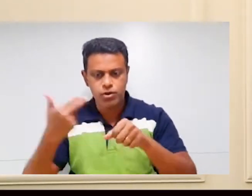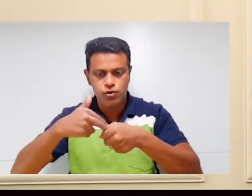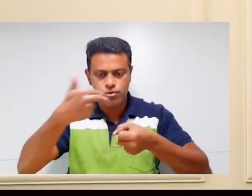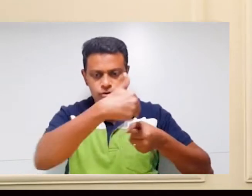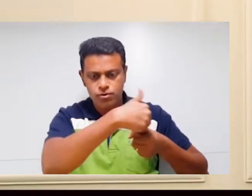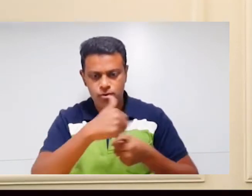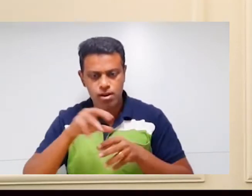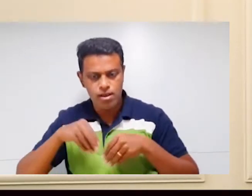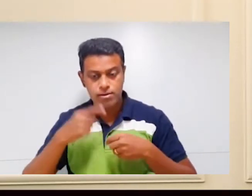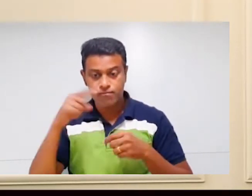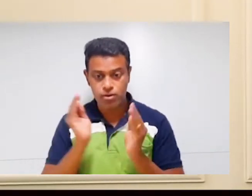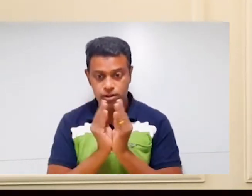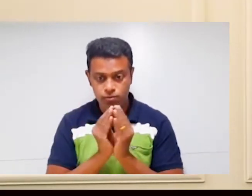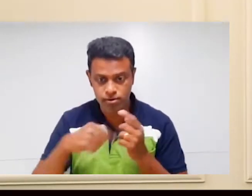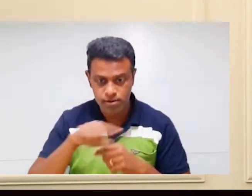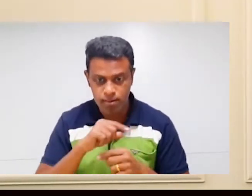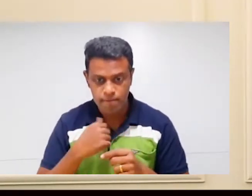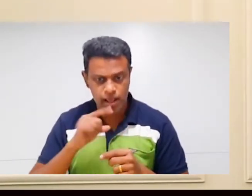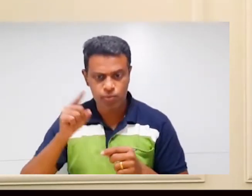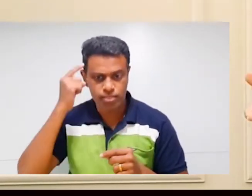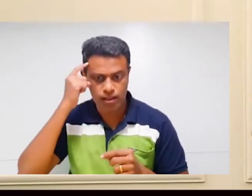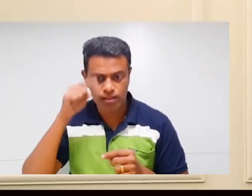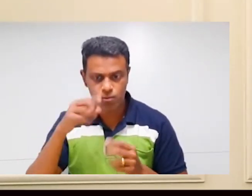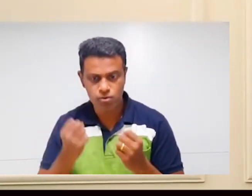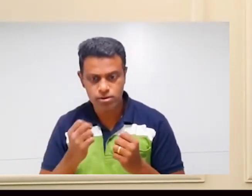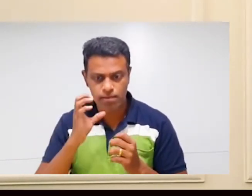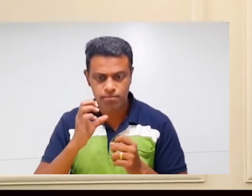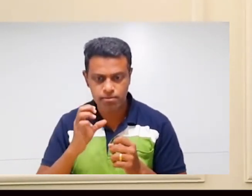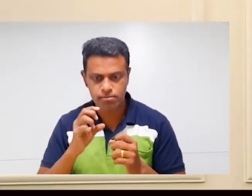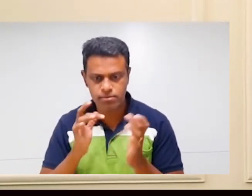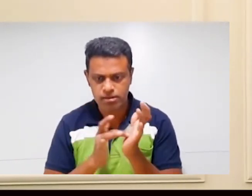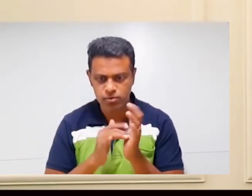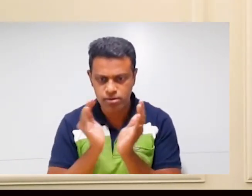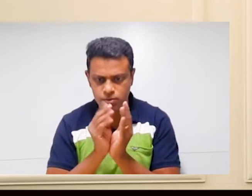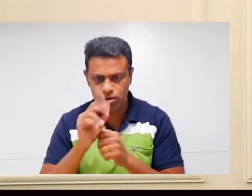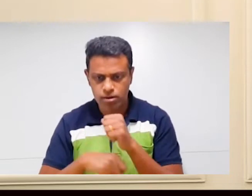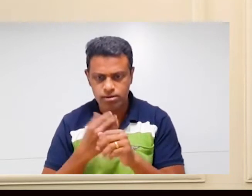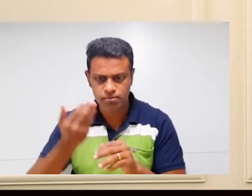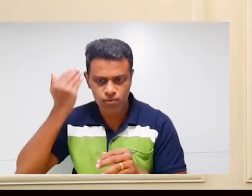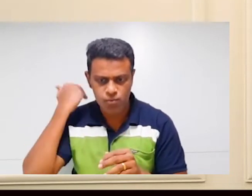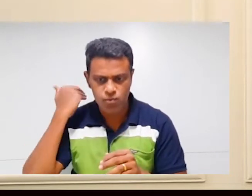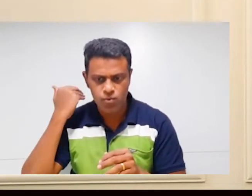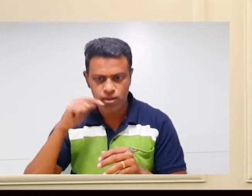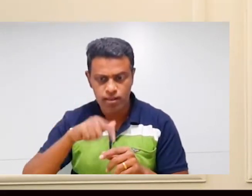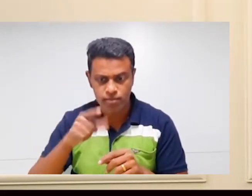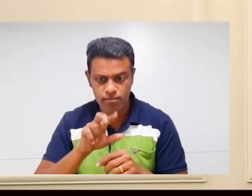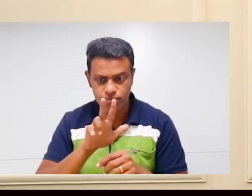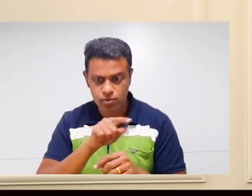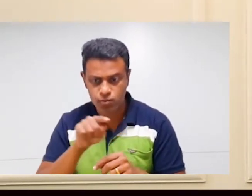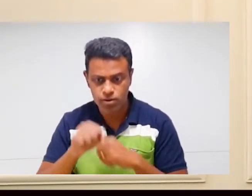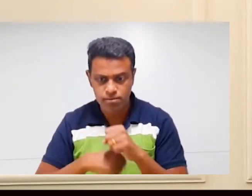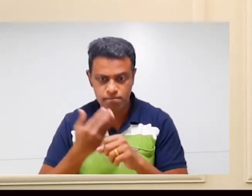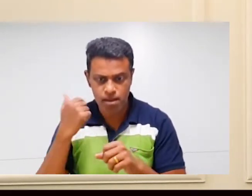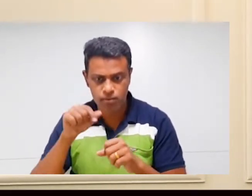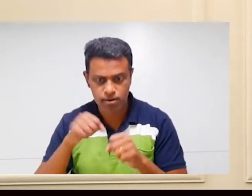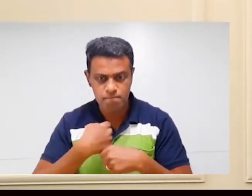as a company, took out the first cyber insurance policy for India, the retail cyber insurance policy. Pet insurance, I don't think there was standard pet insurance, which was there. You bought